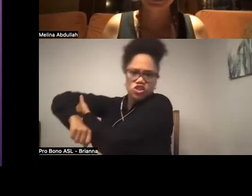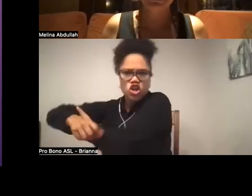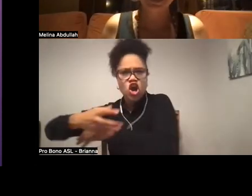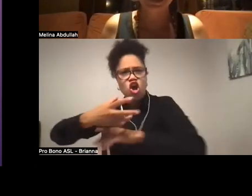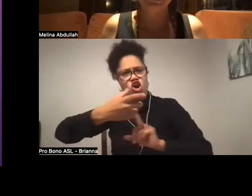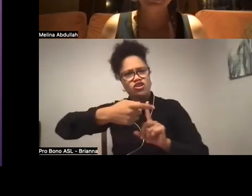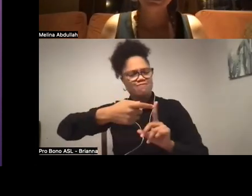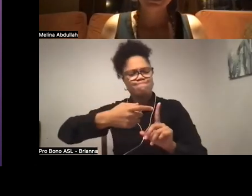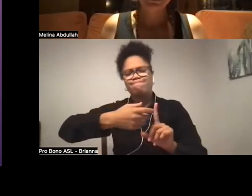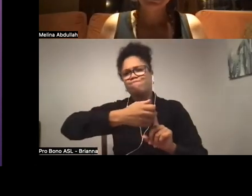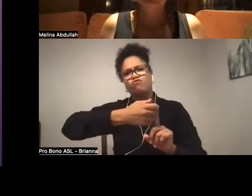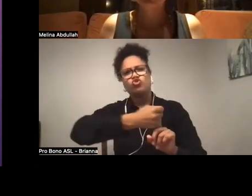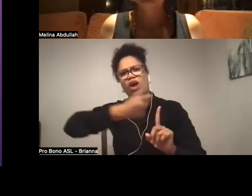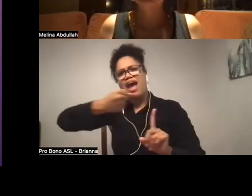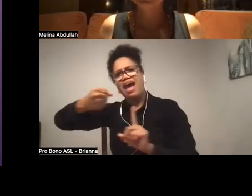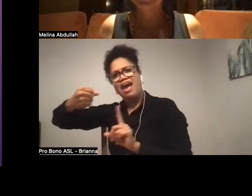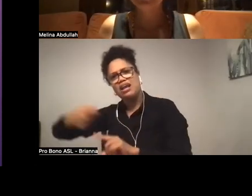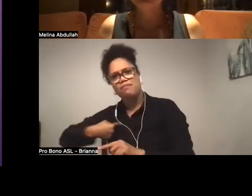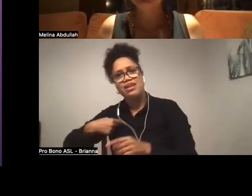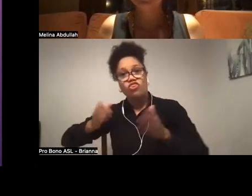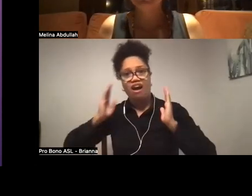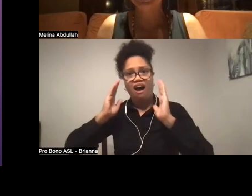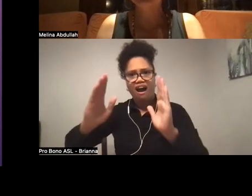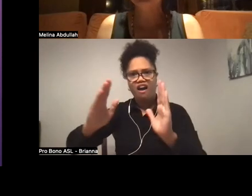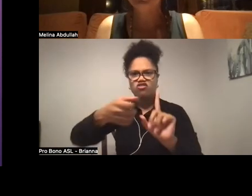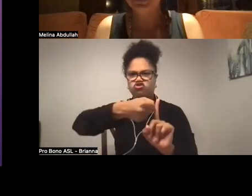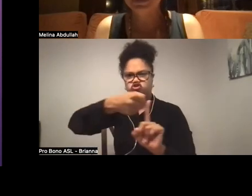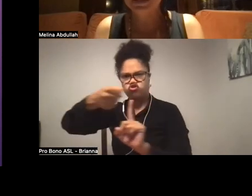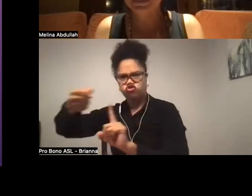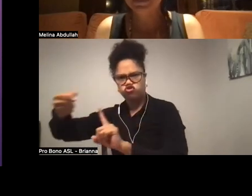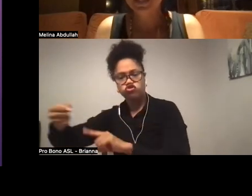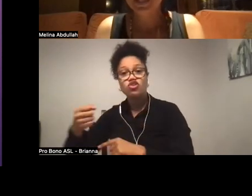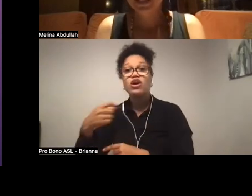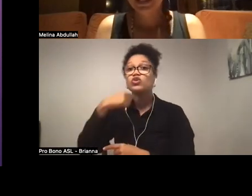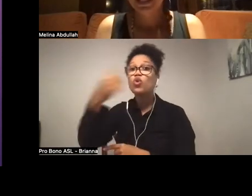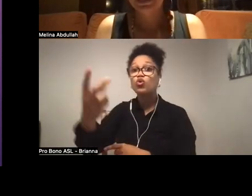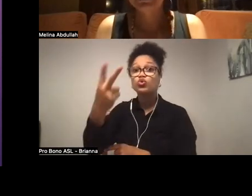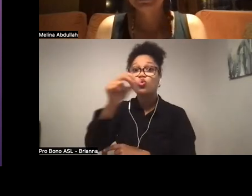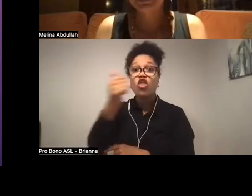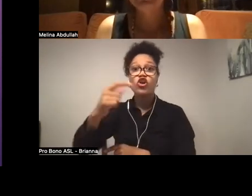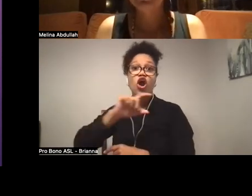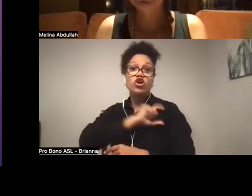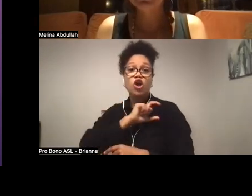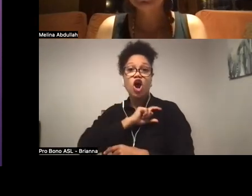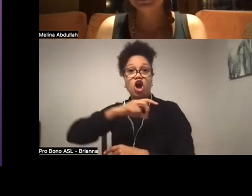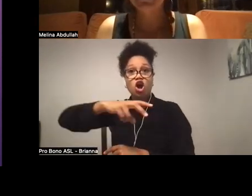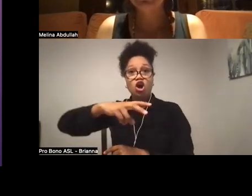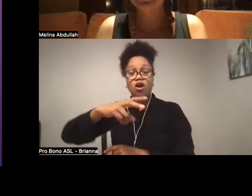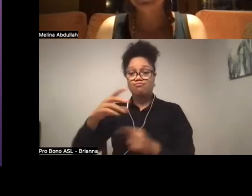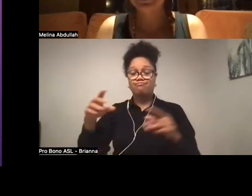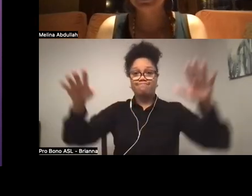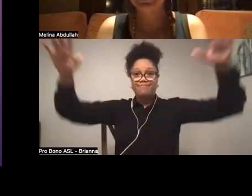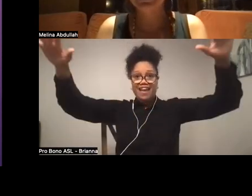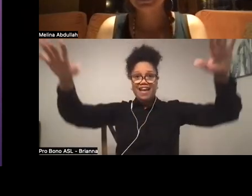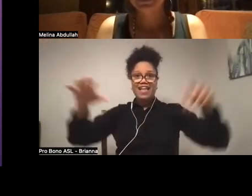me down the aisle, they told two more cops to grab my 2 feet. And they pulled me out of